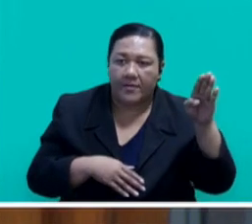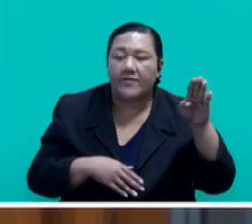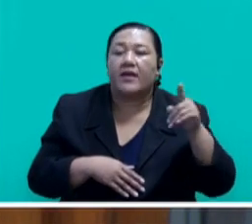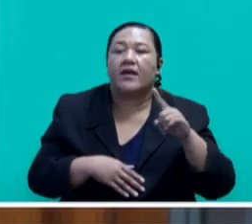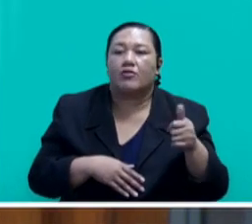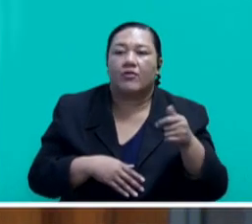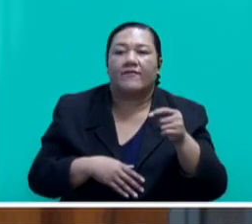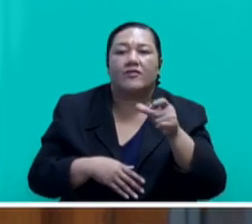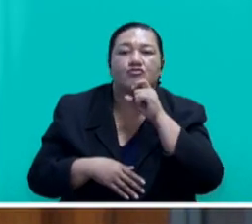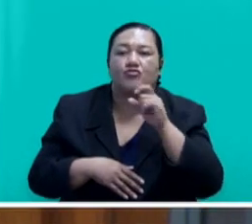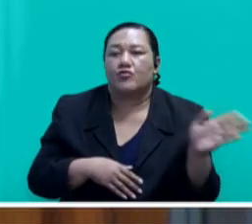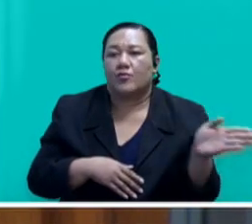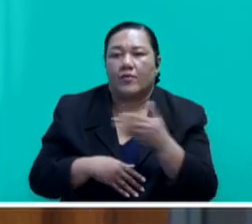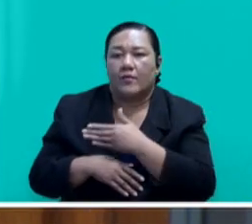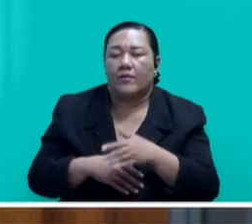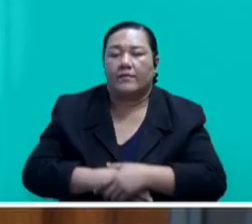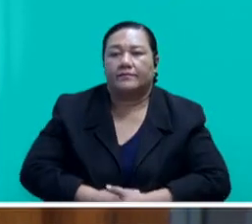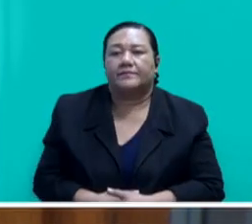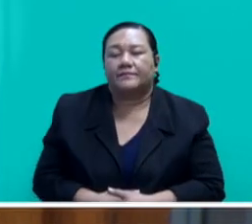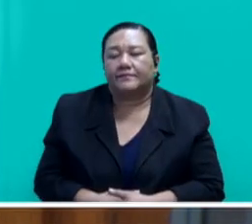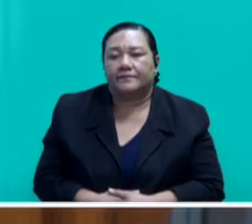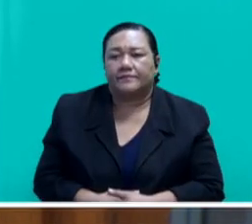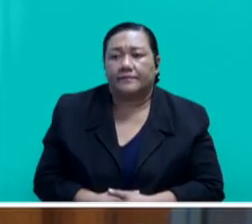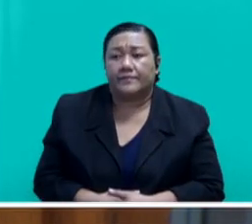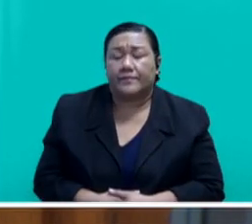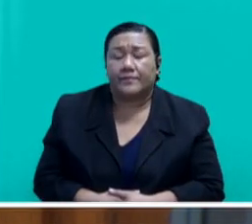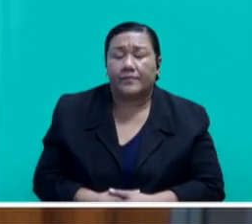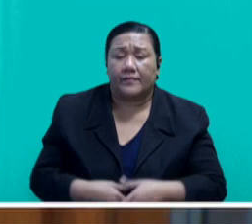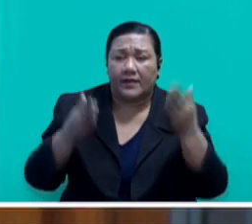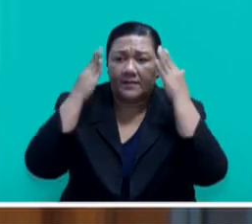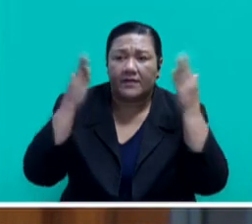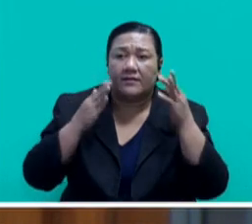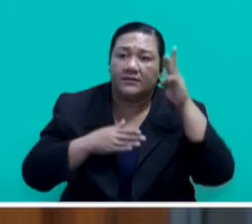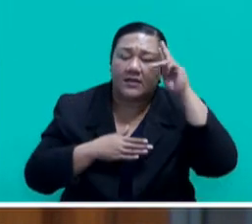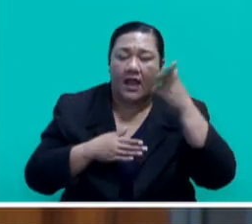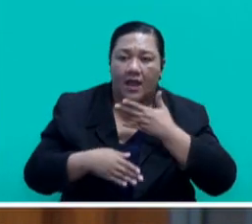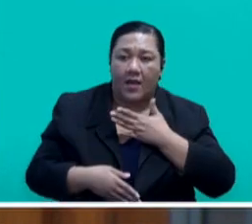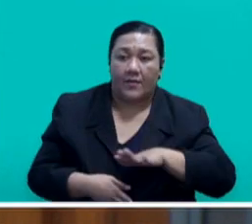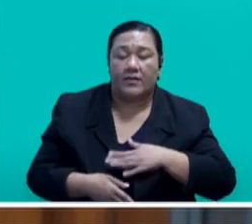Mr. Speaker, sir, I rise to deliver my response to the